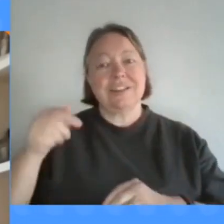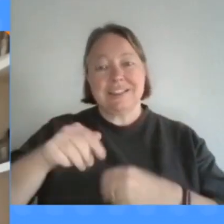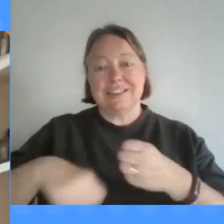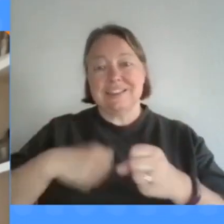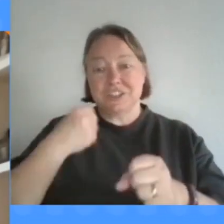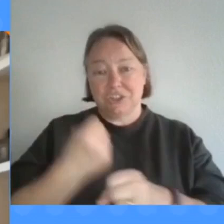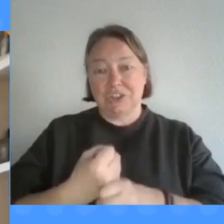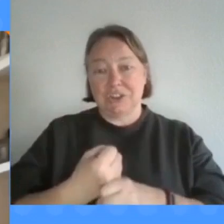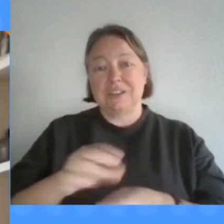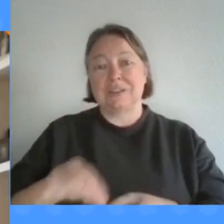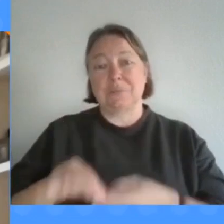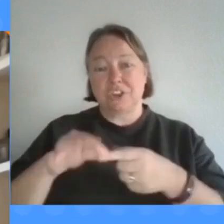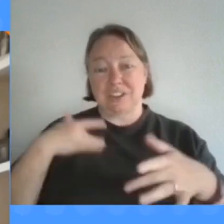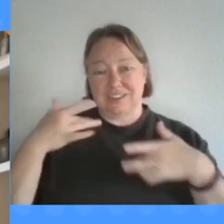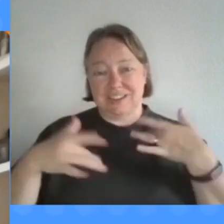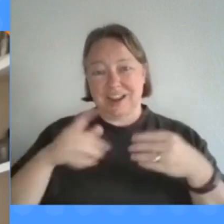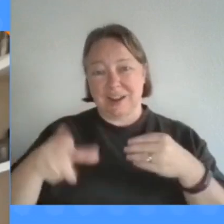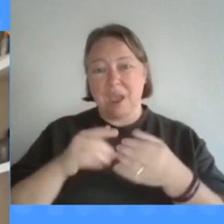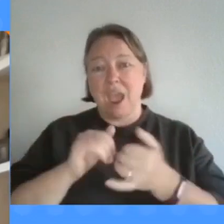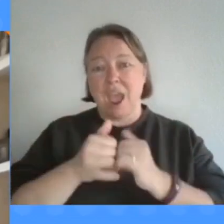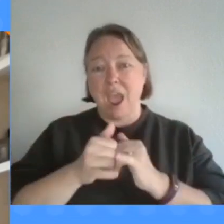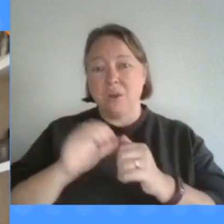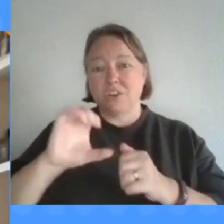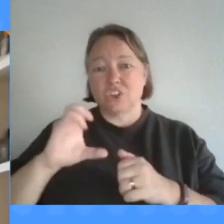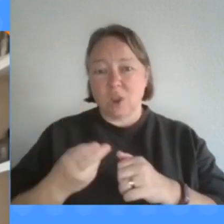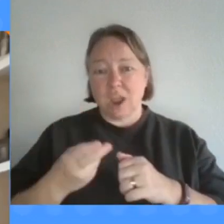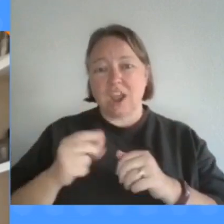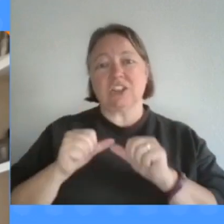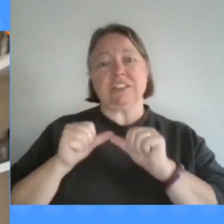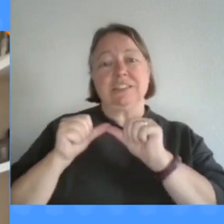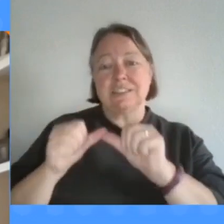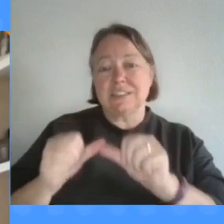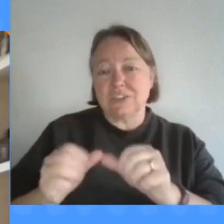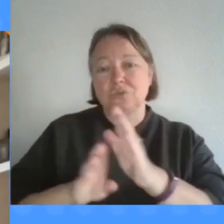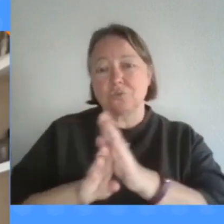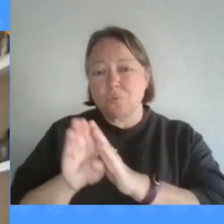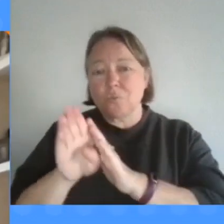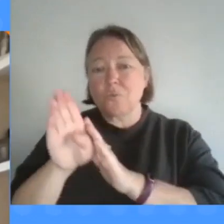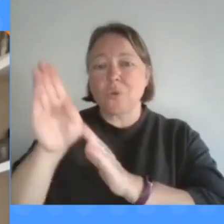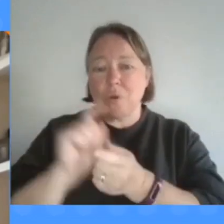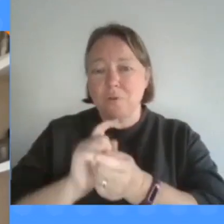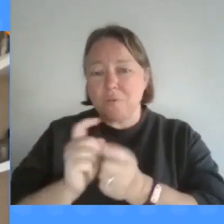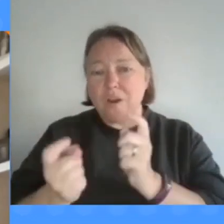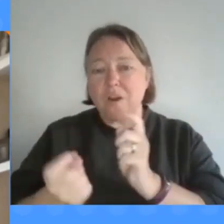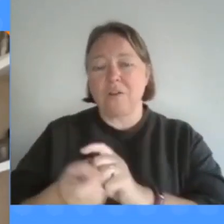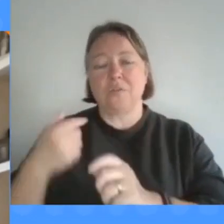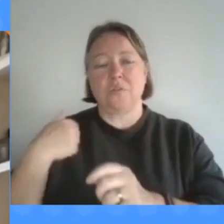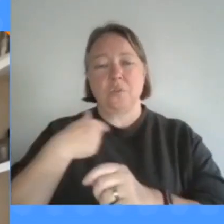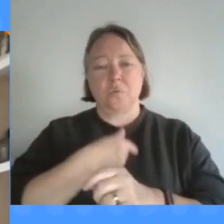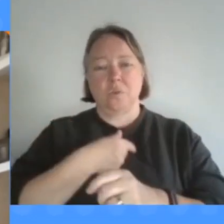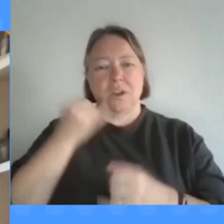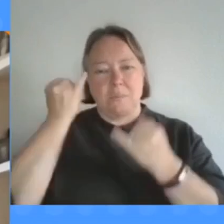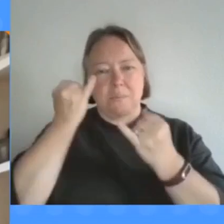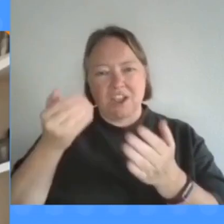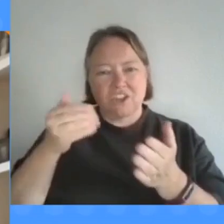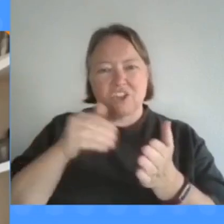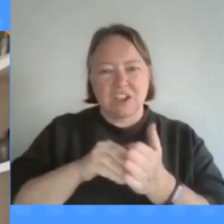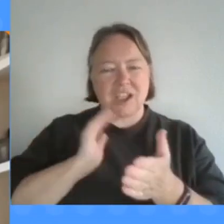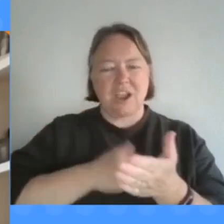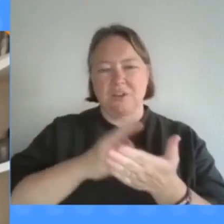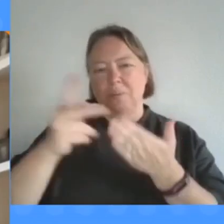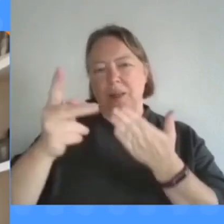we're especially excited about how Scratch continues to grow and evolve. We're reimagining the platform with